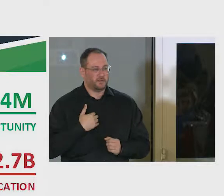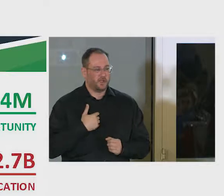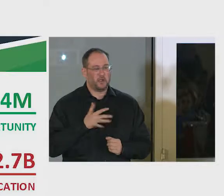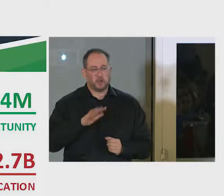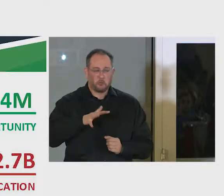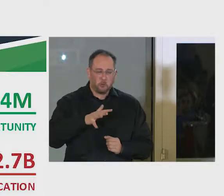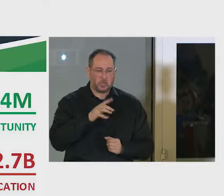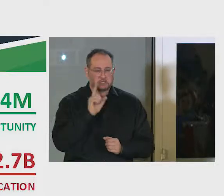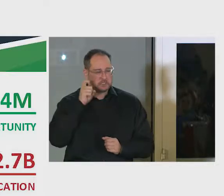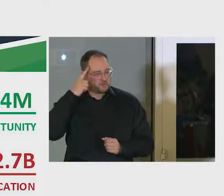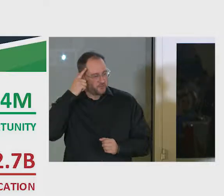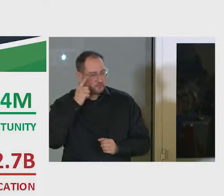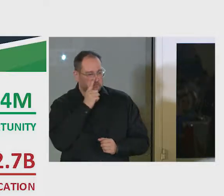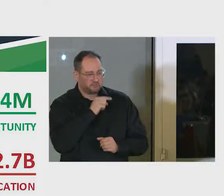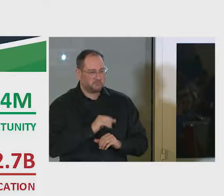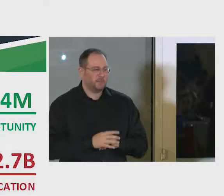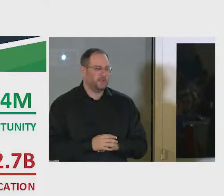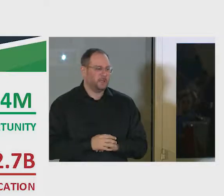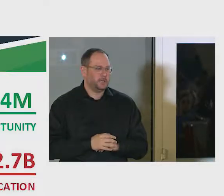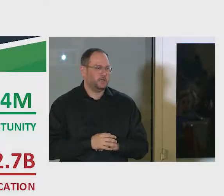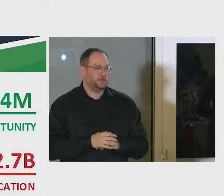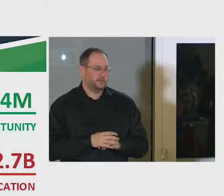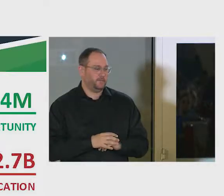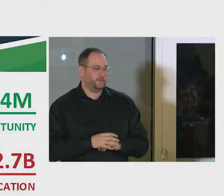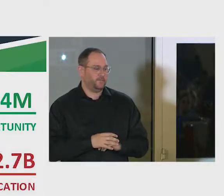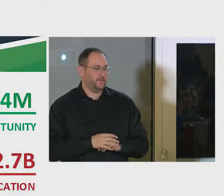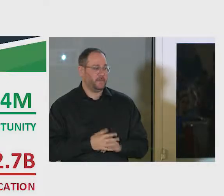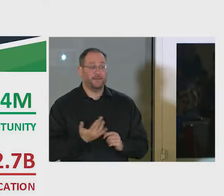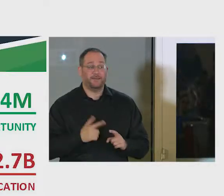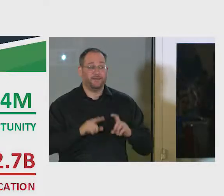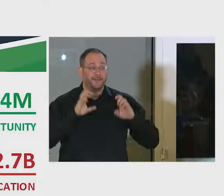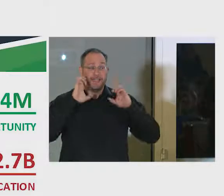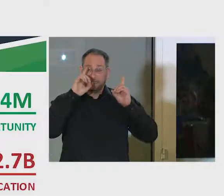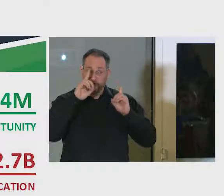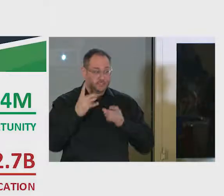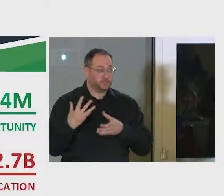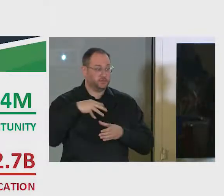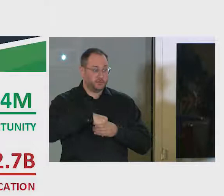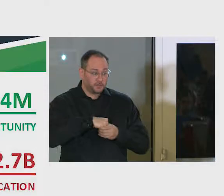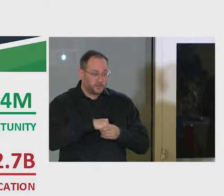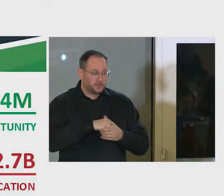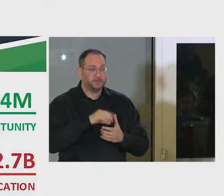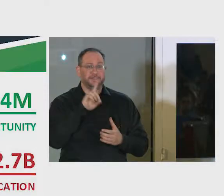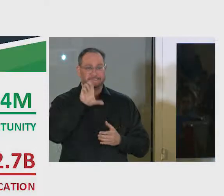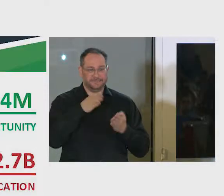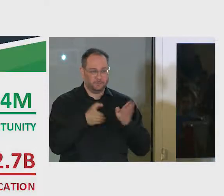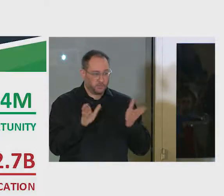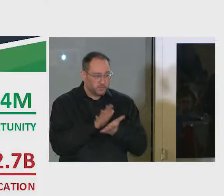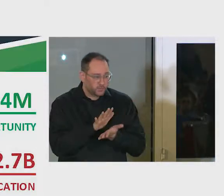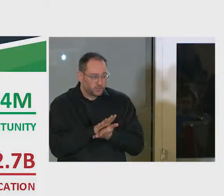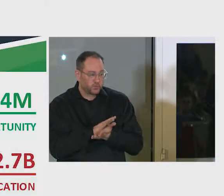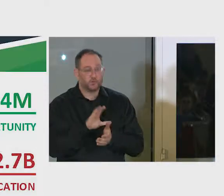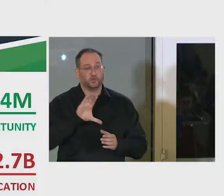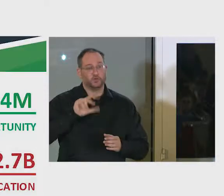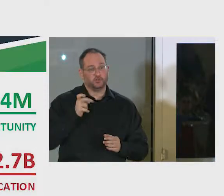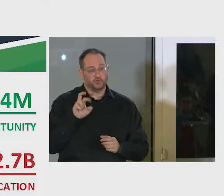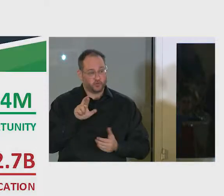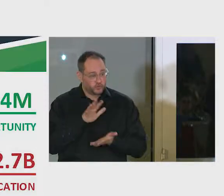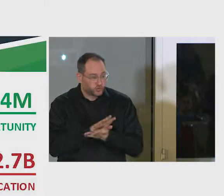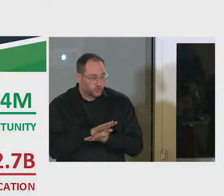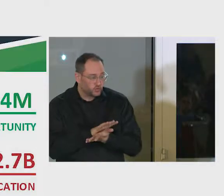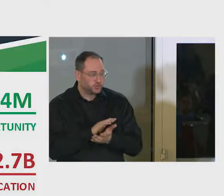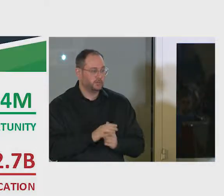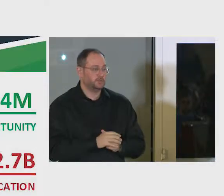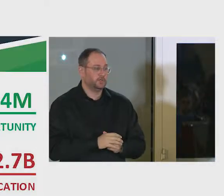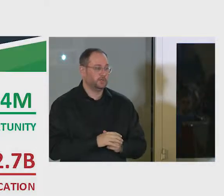is spent on education. This includes funding for our DC public schools, our public charter schools, also our DC public